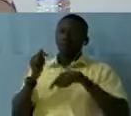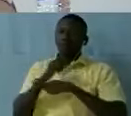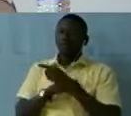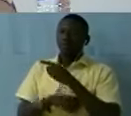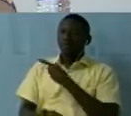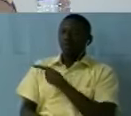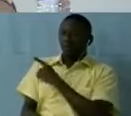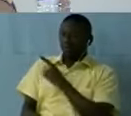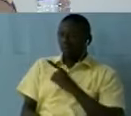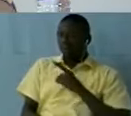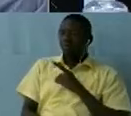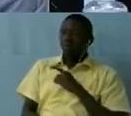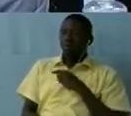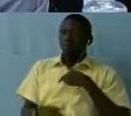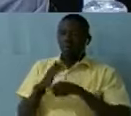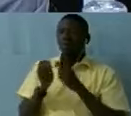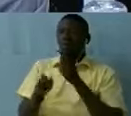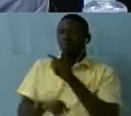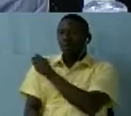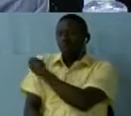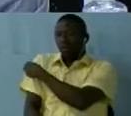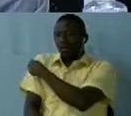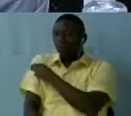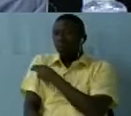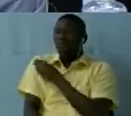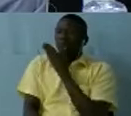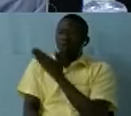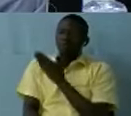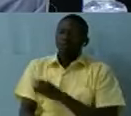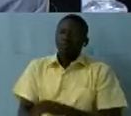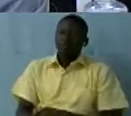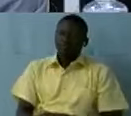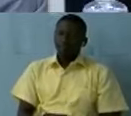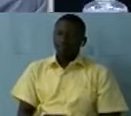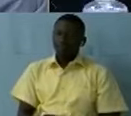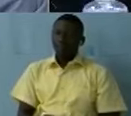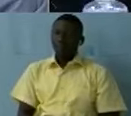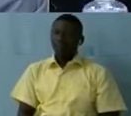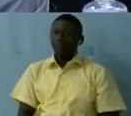they found me taking my treatment when I was admitted at the hospital.